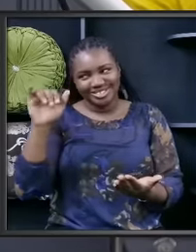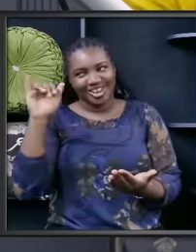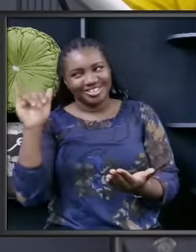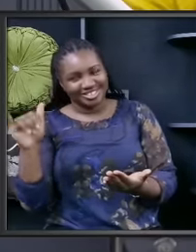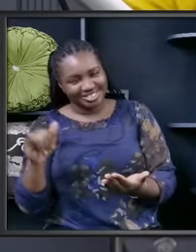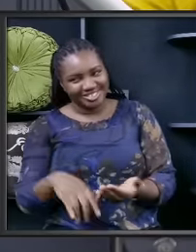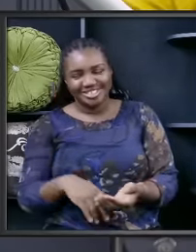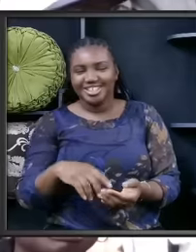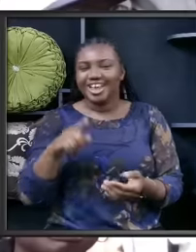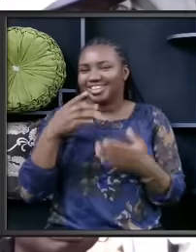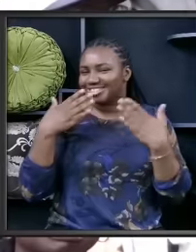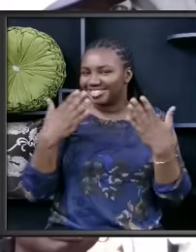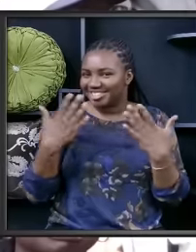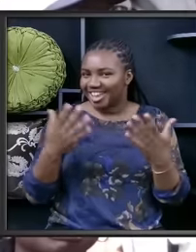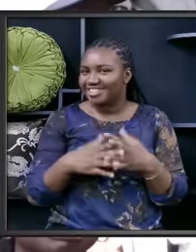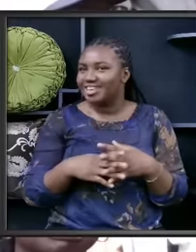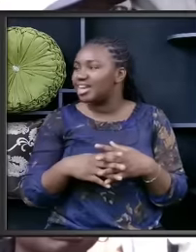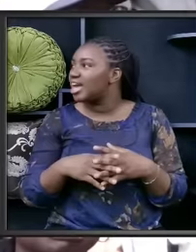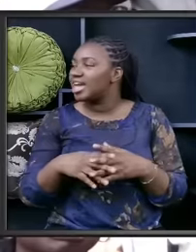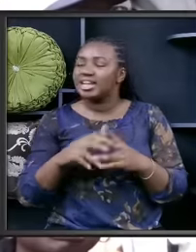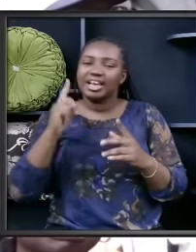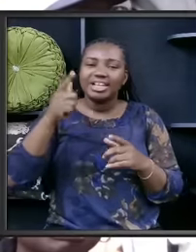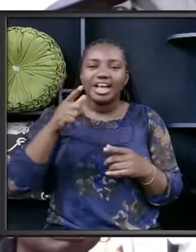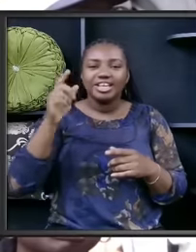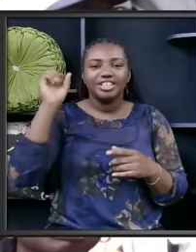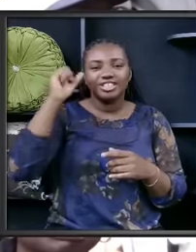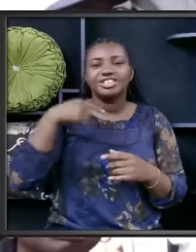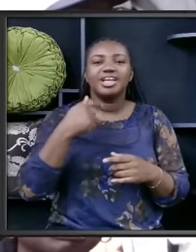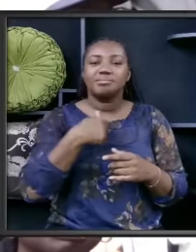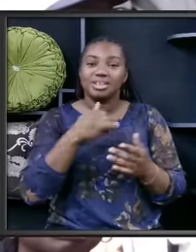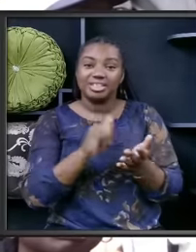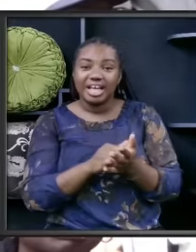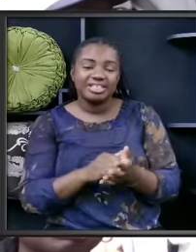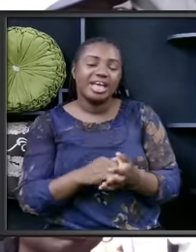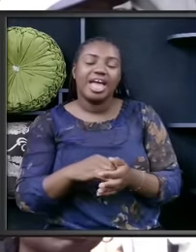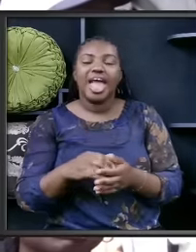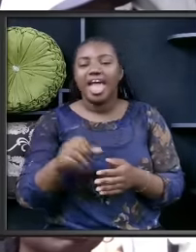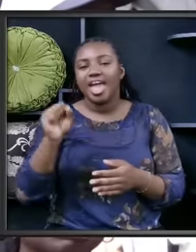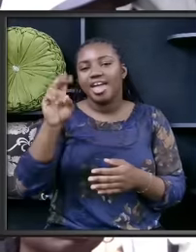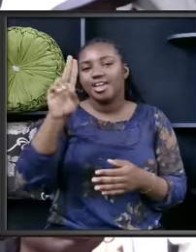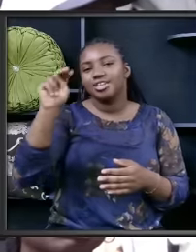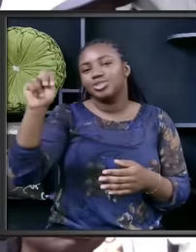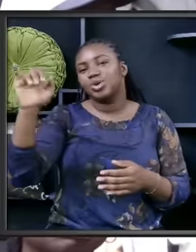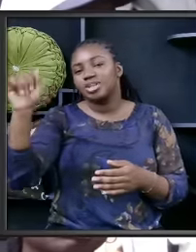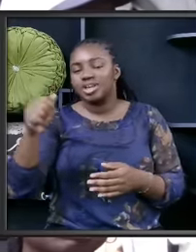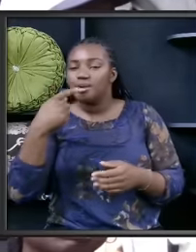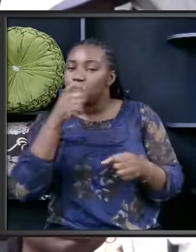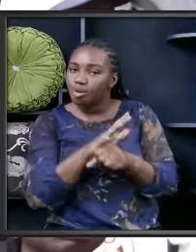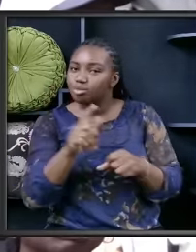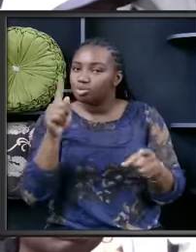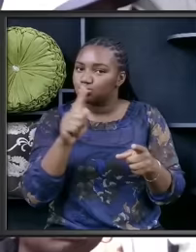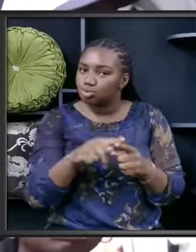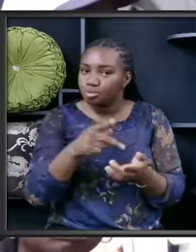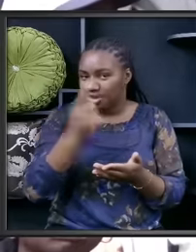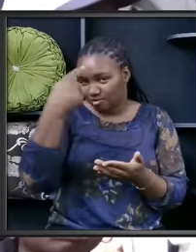say, hey, madam, Sonny promised me, say, he go sponsor me for my university education. He say, he go sponsor me. I say,